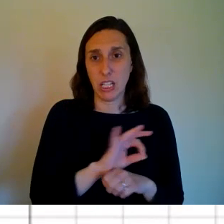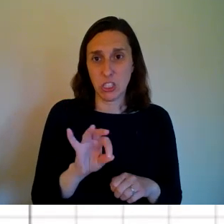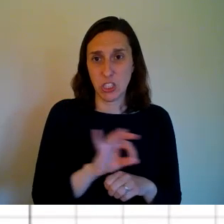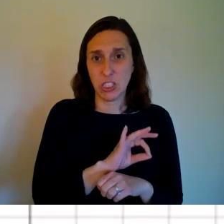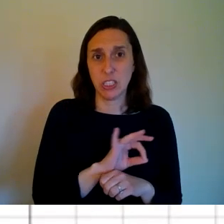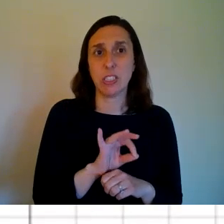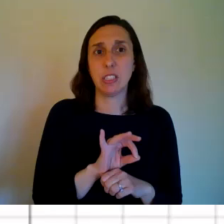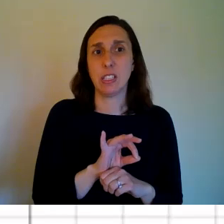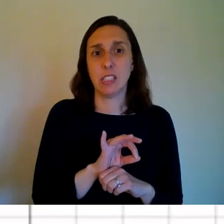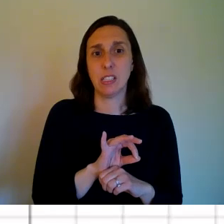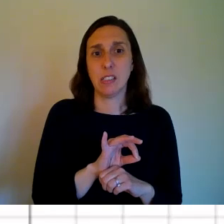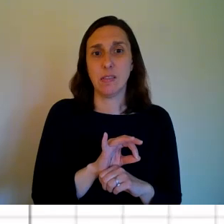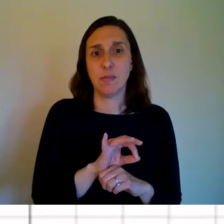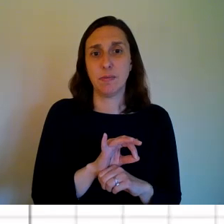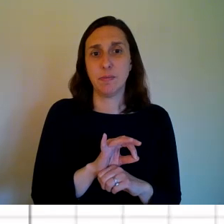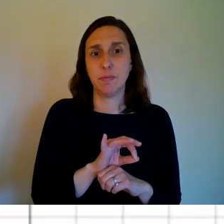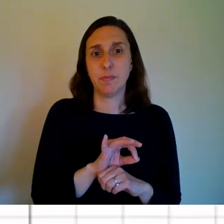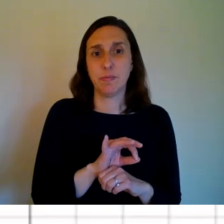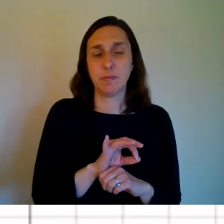a